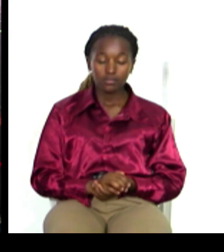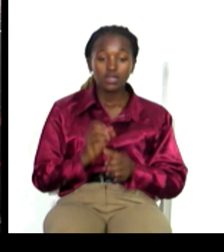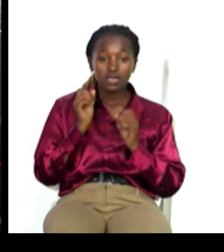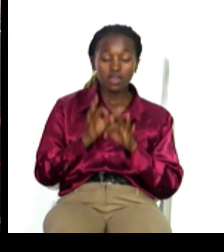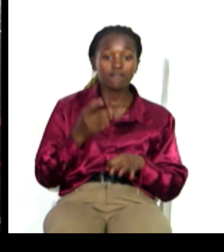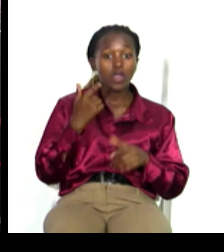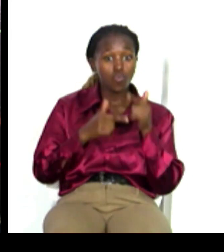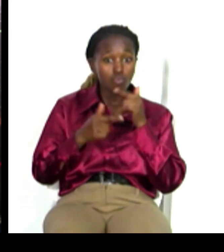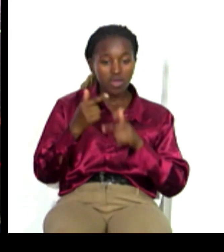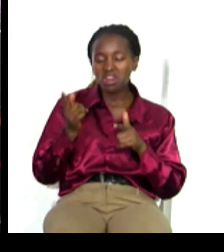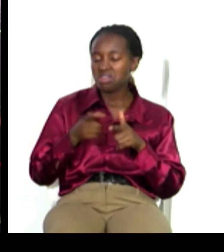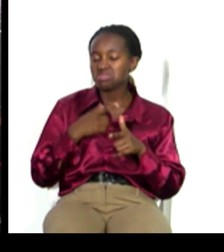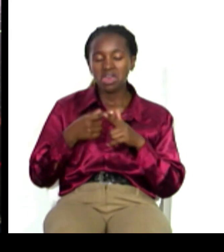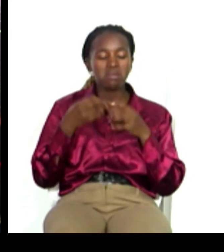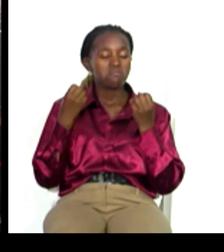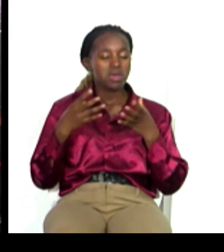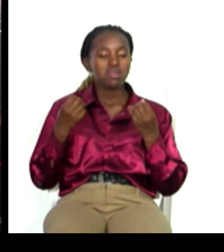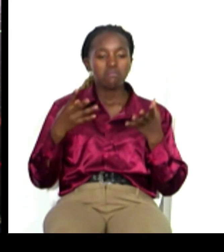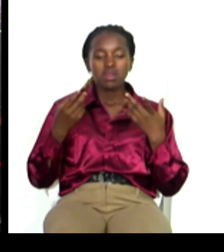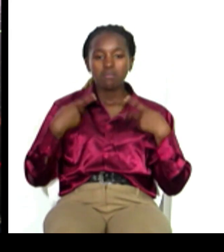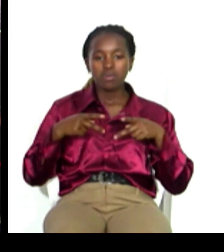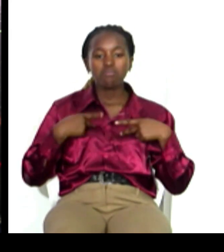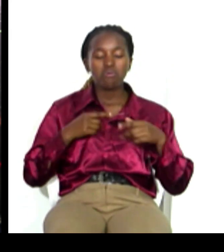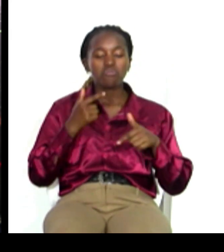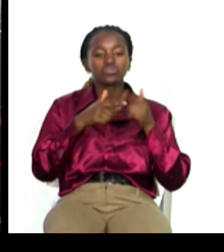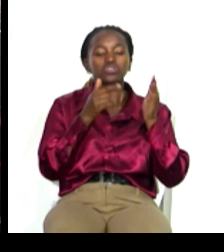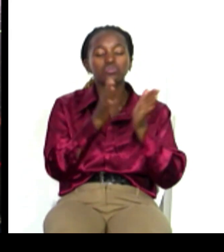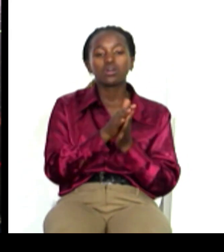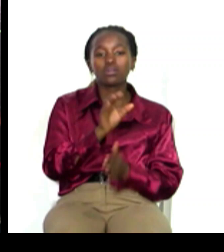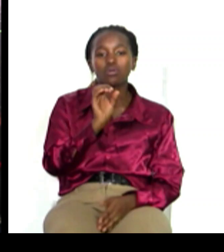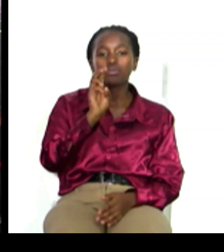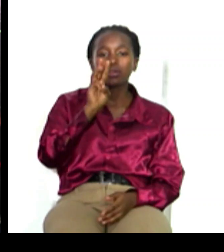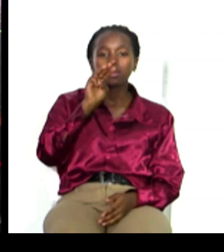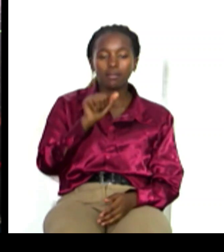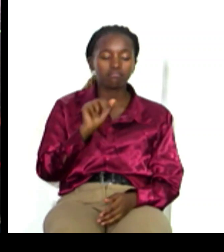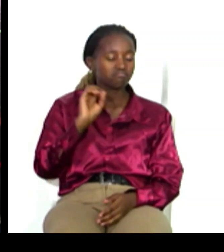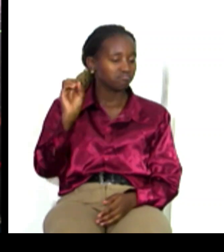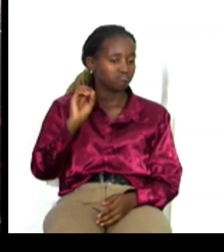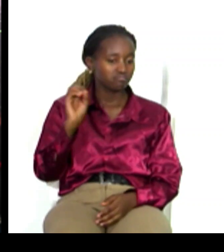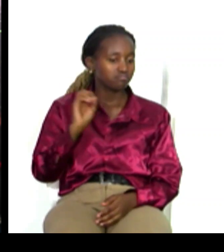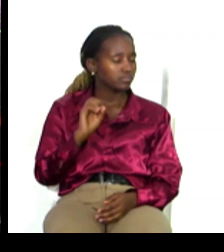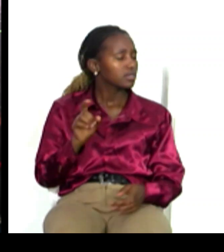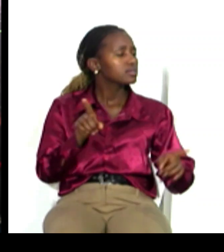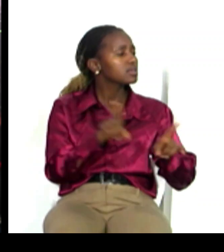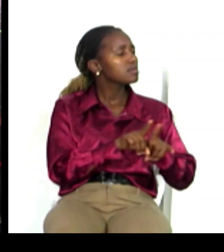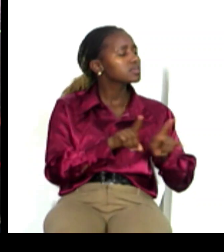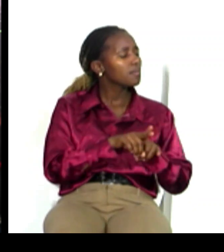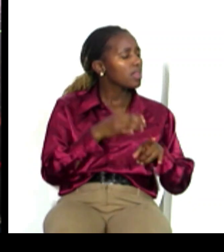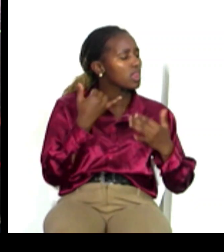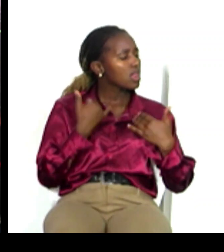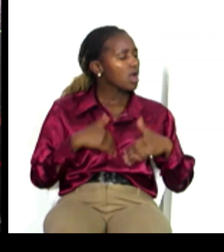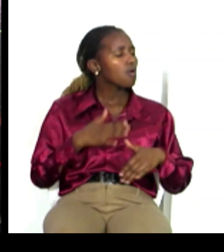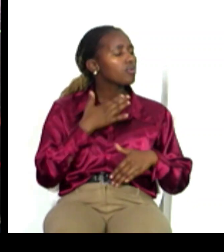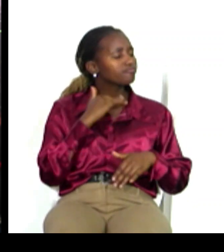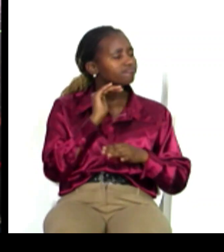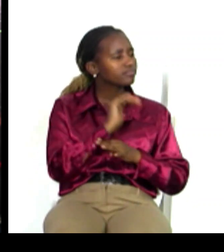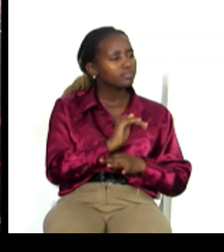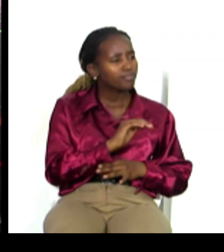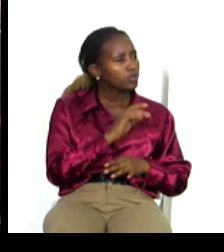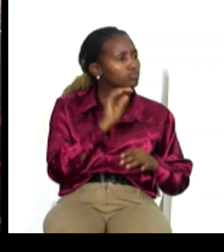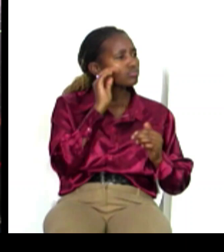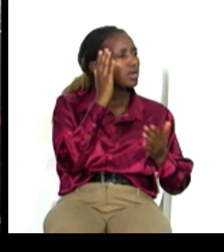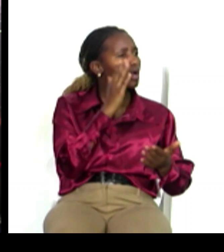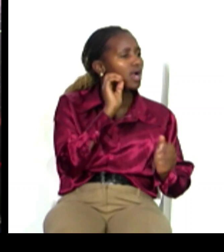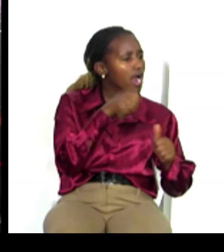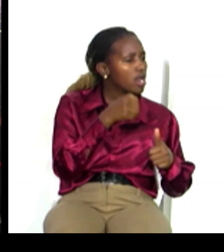the AU seat, so many people are going to run away. That brings me to the question. Yeah. Is he going to